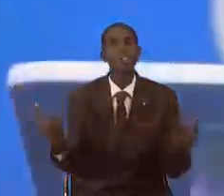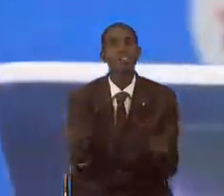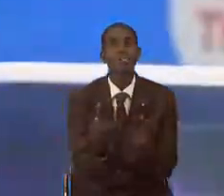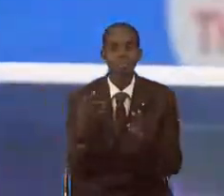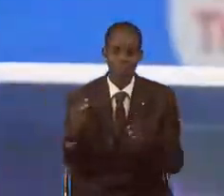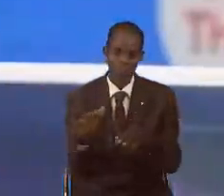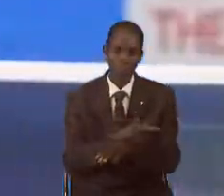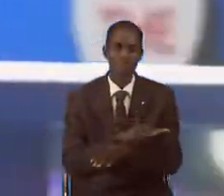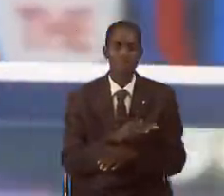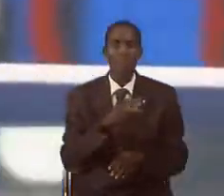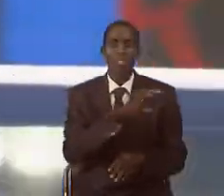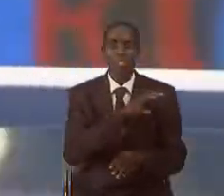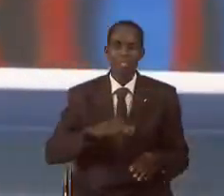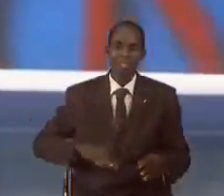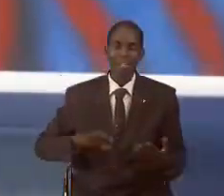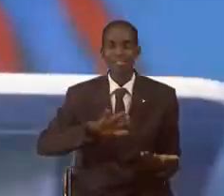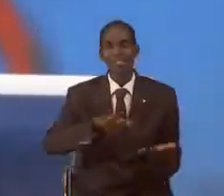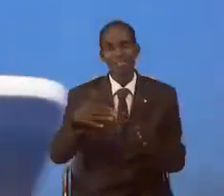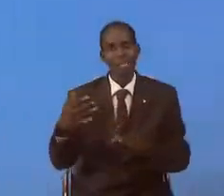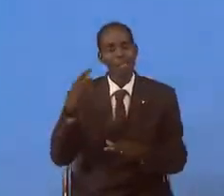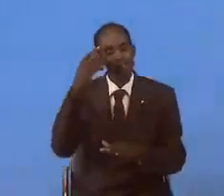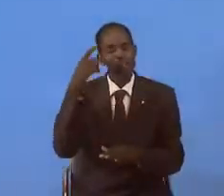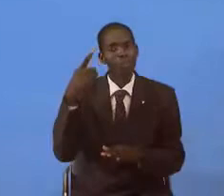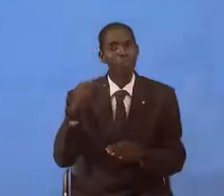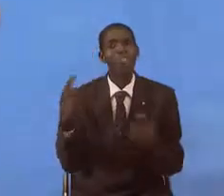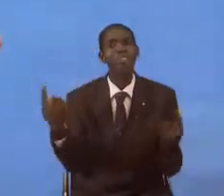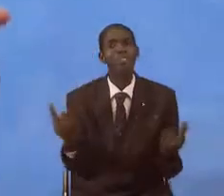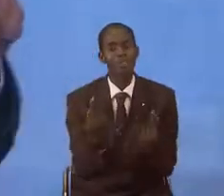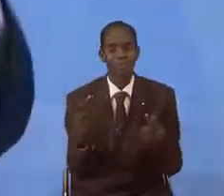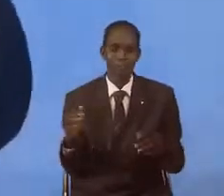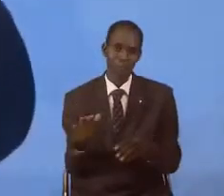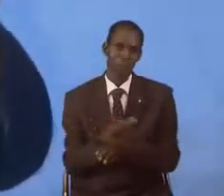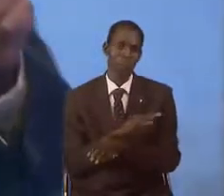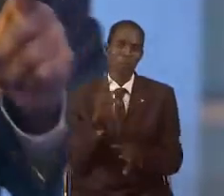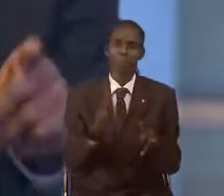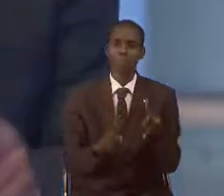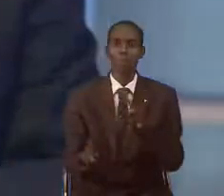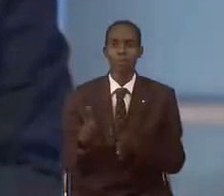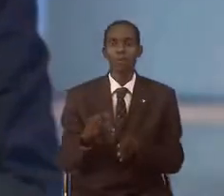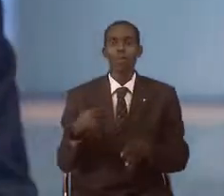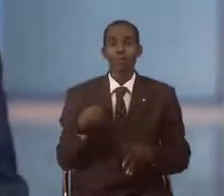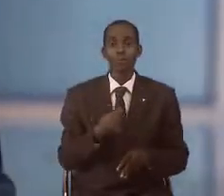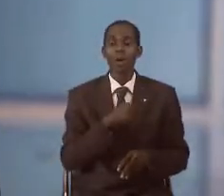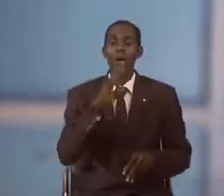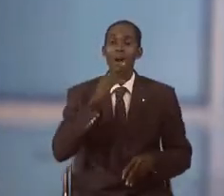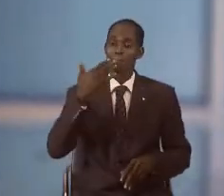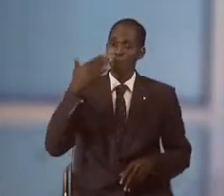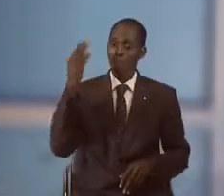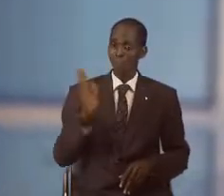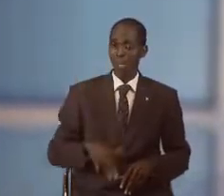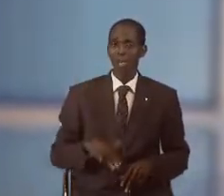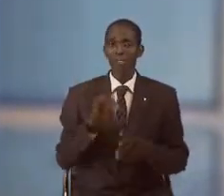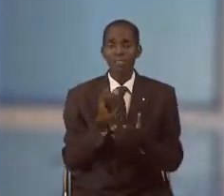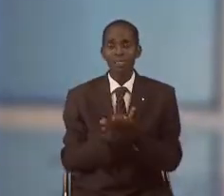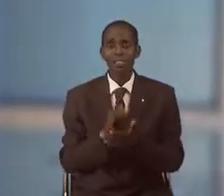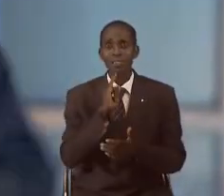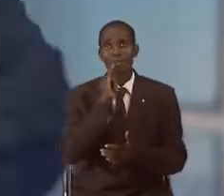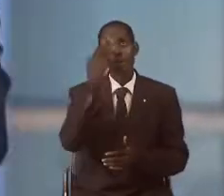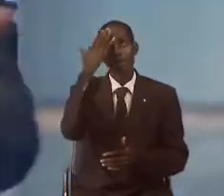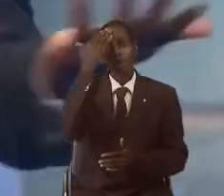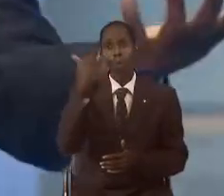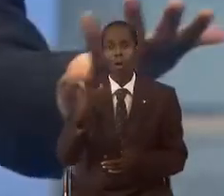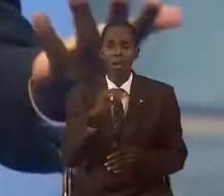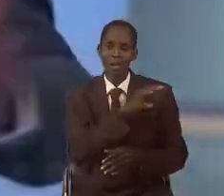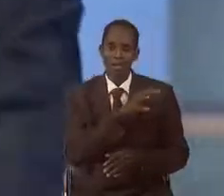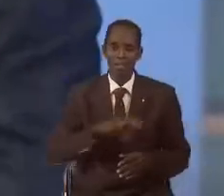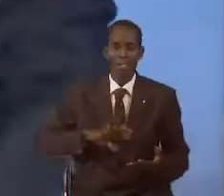He died for the ungodly. He died for the ungodly. We're ungodly, we're sinful,